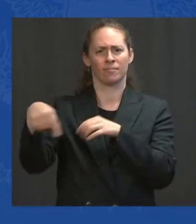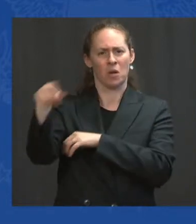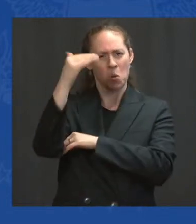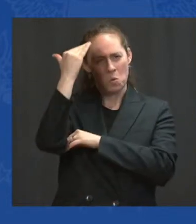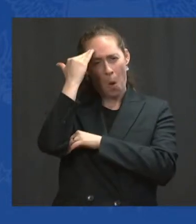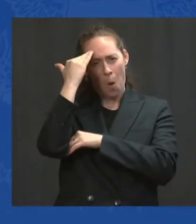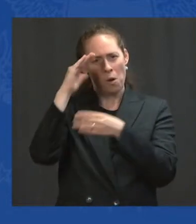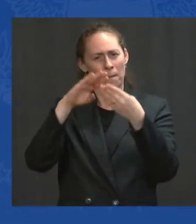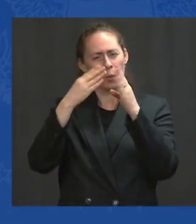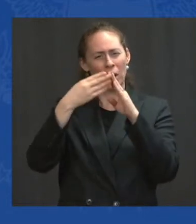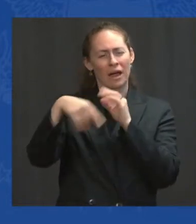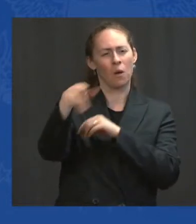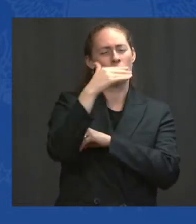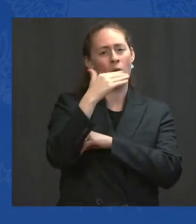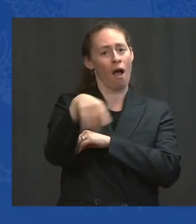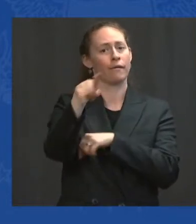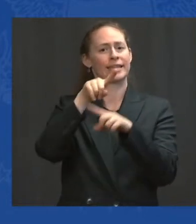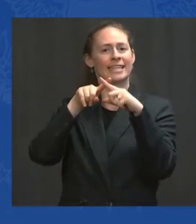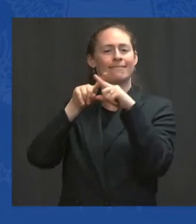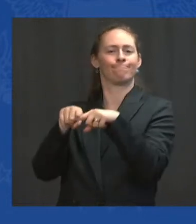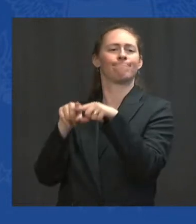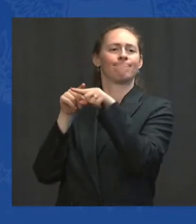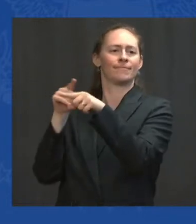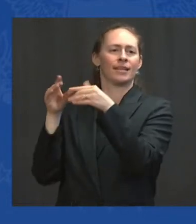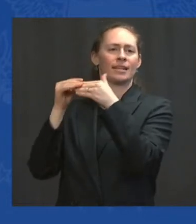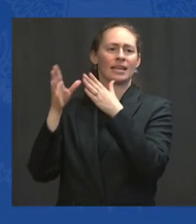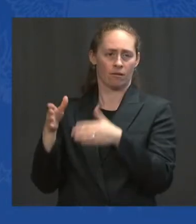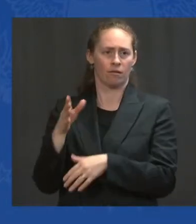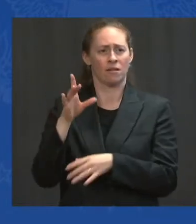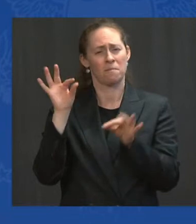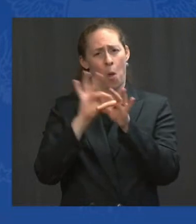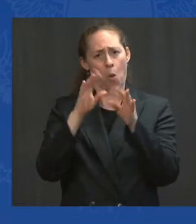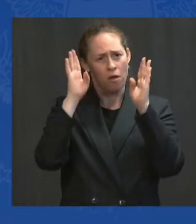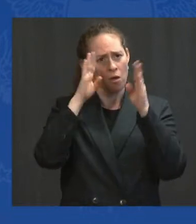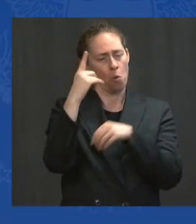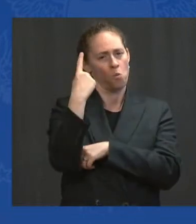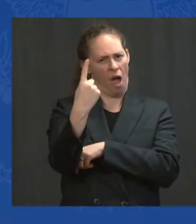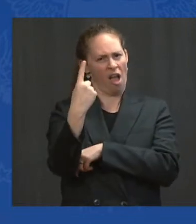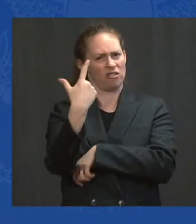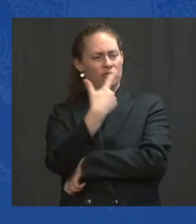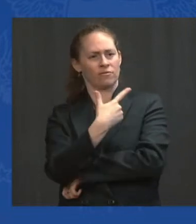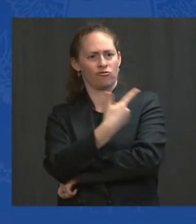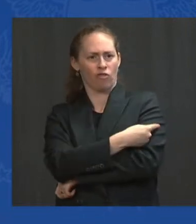trust. One shot at a time, one person at a time.